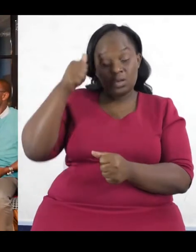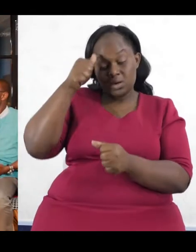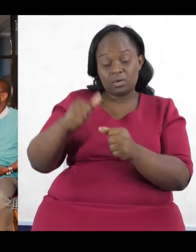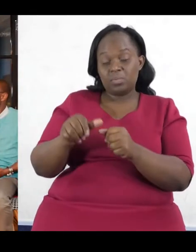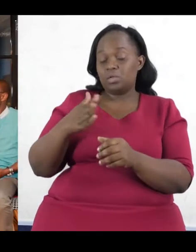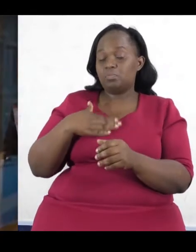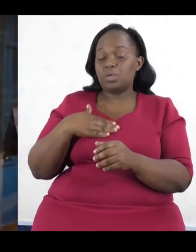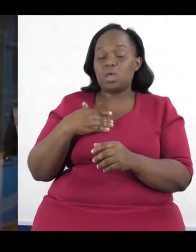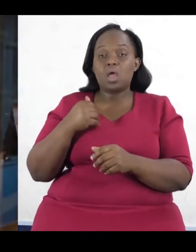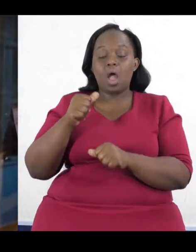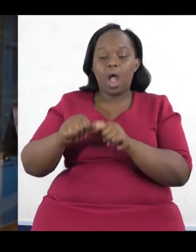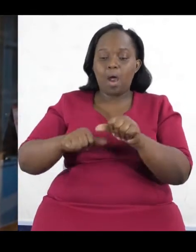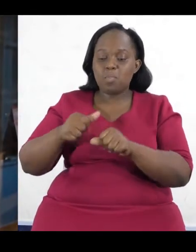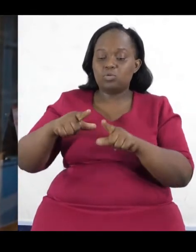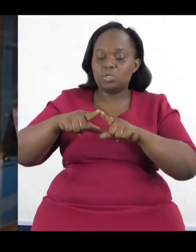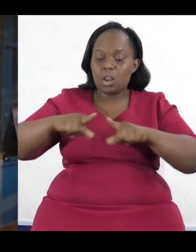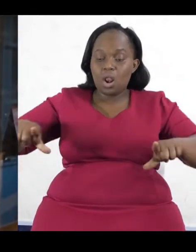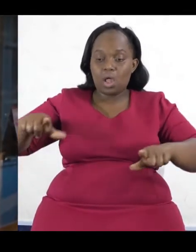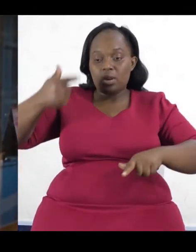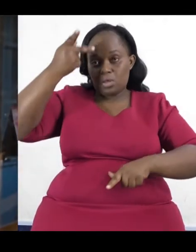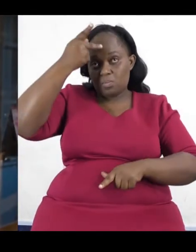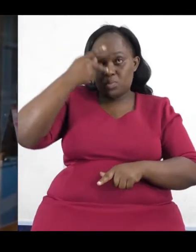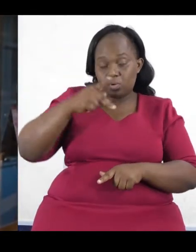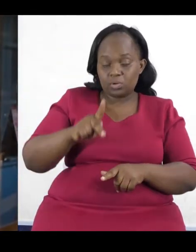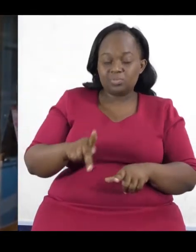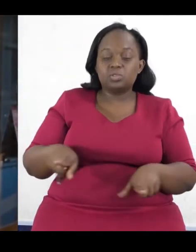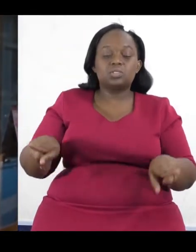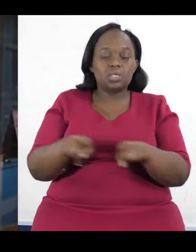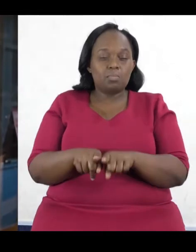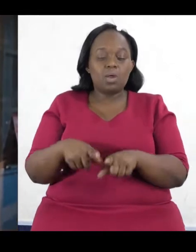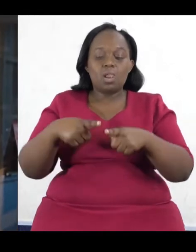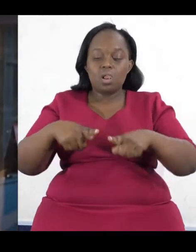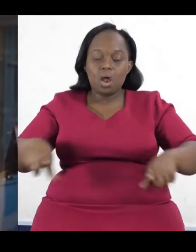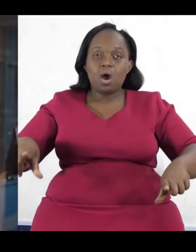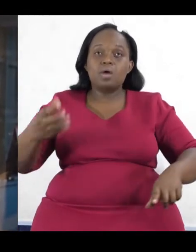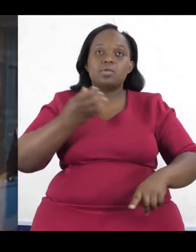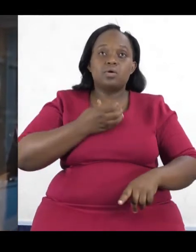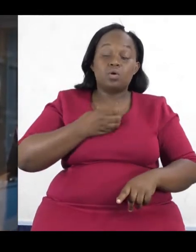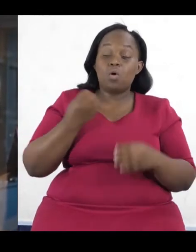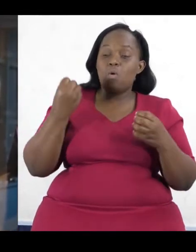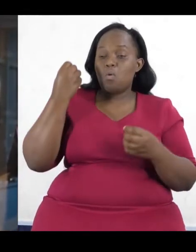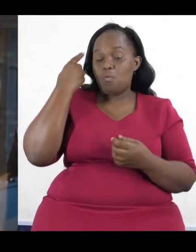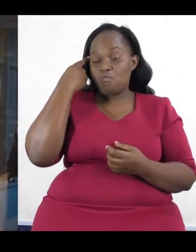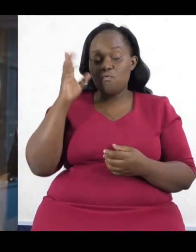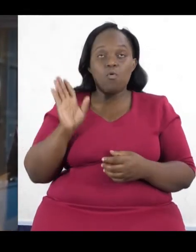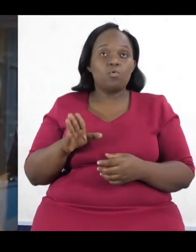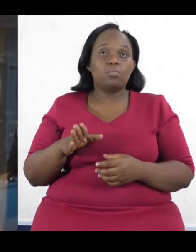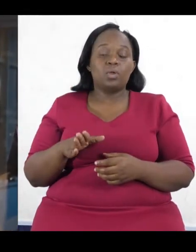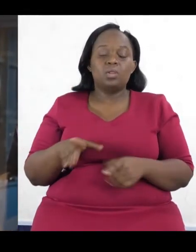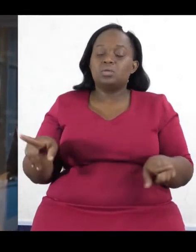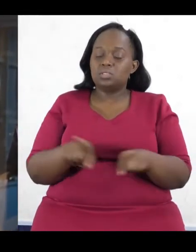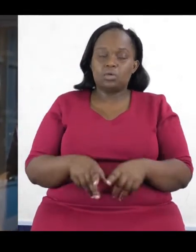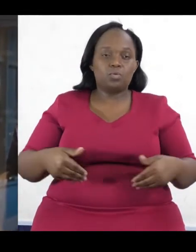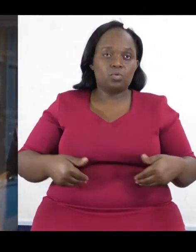about our land policies and land ownerships, especially for the women, for